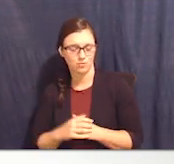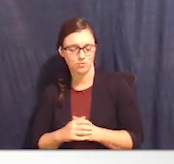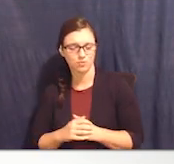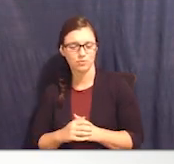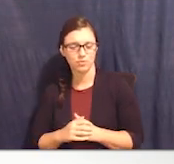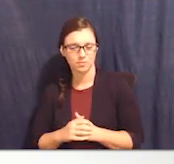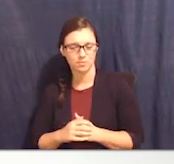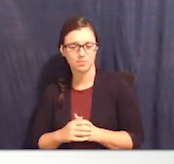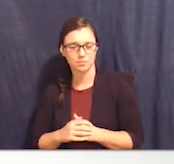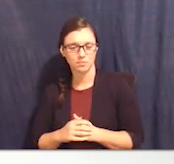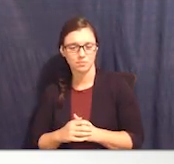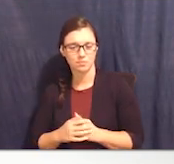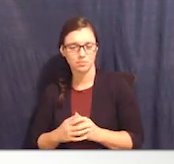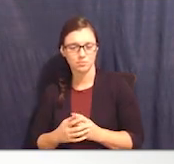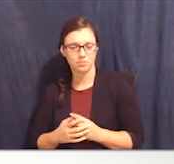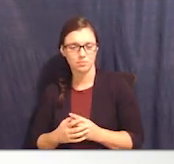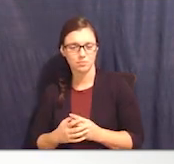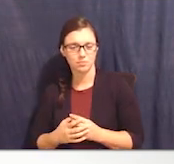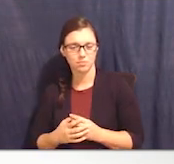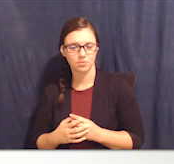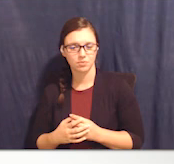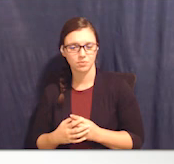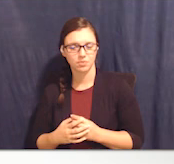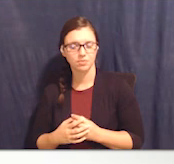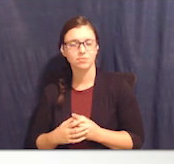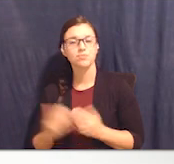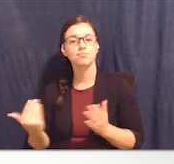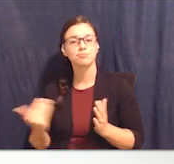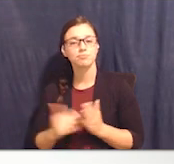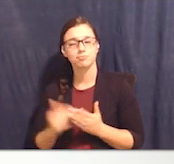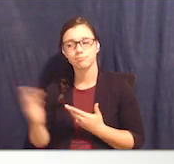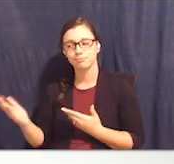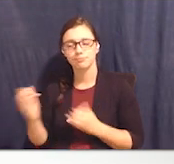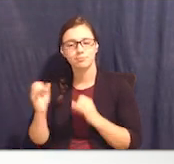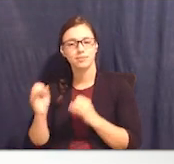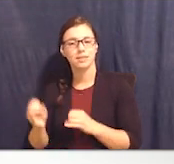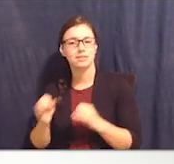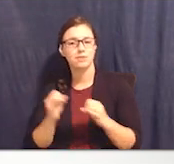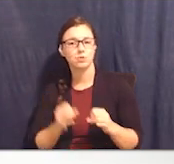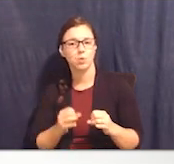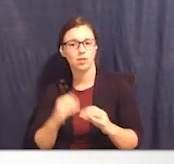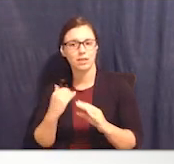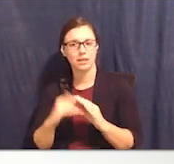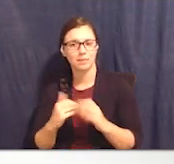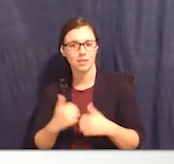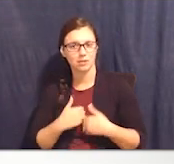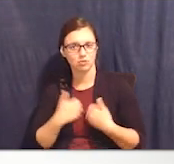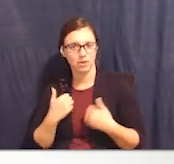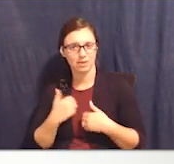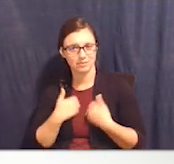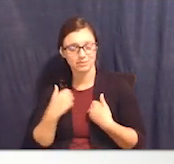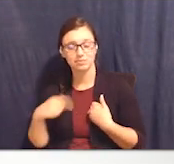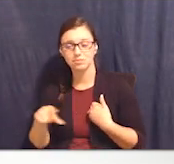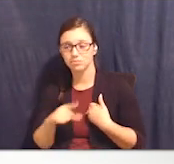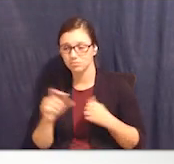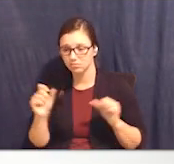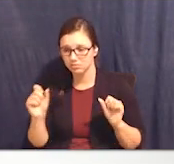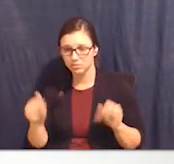some handouts. Thank you, Carla. We're glad you enjoyed it too. Thank you.